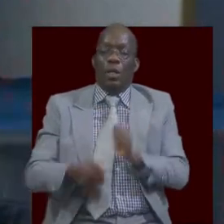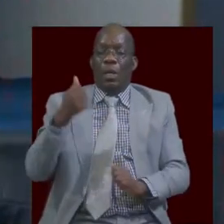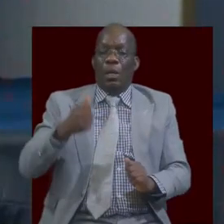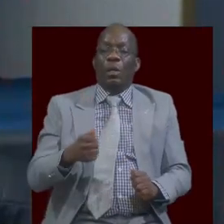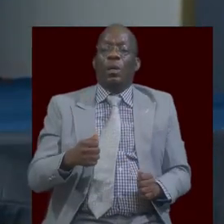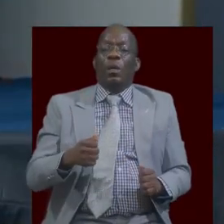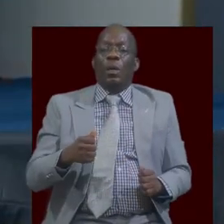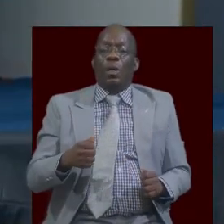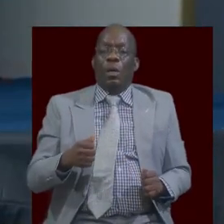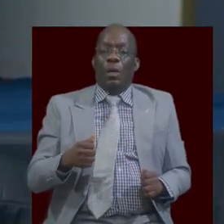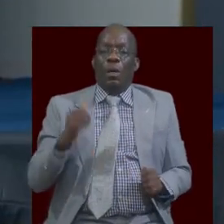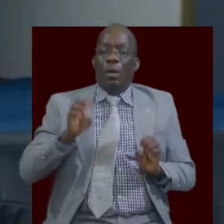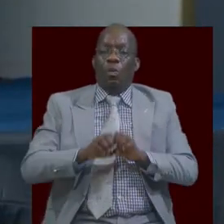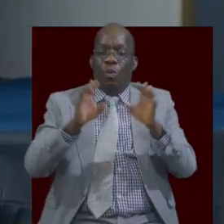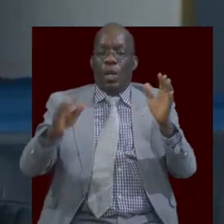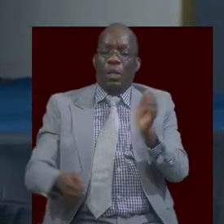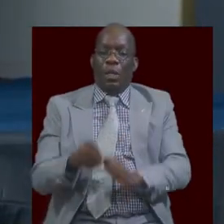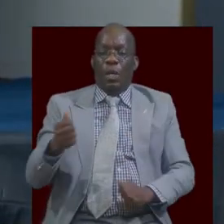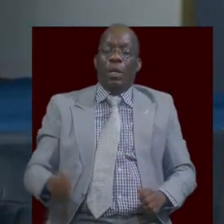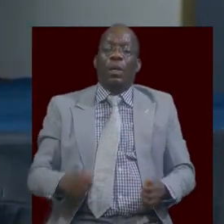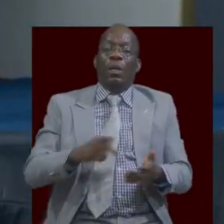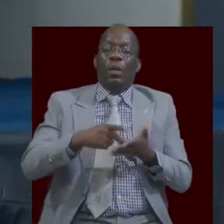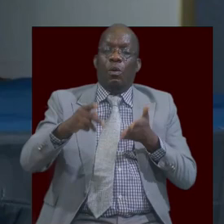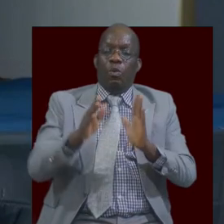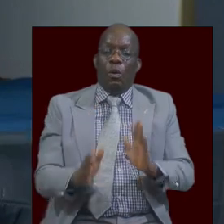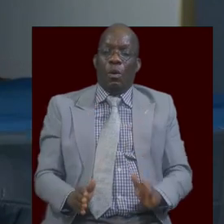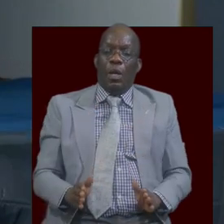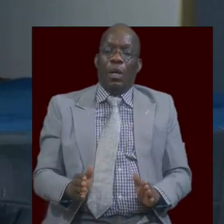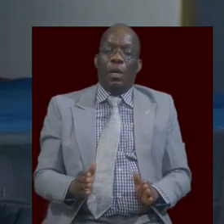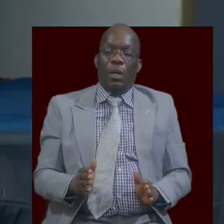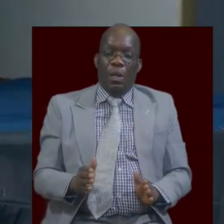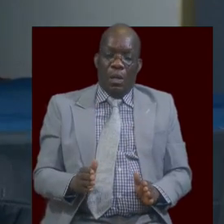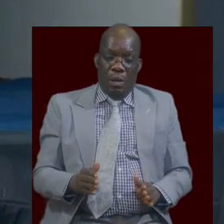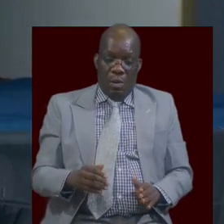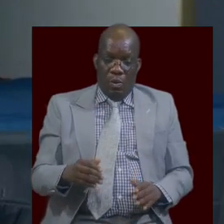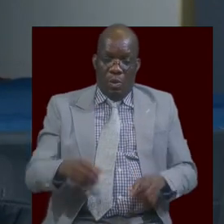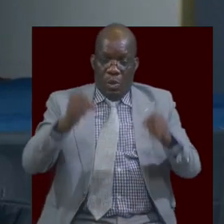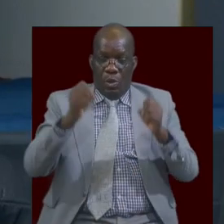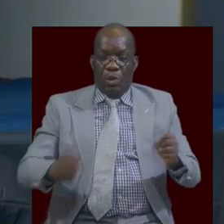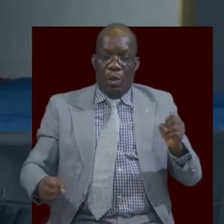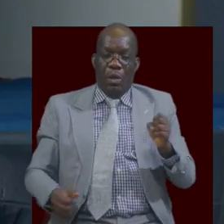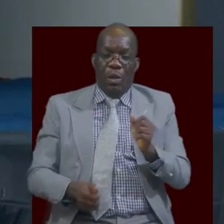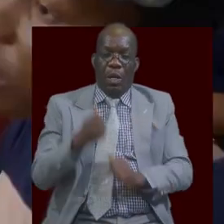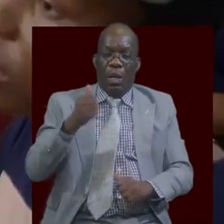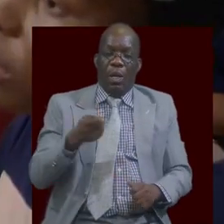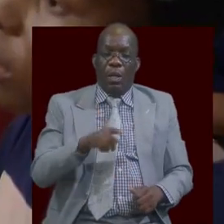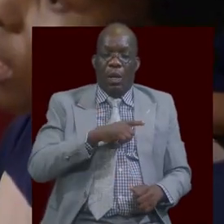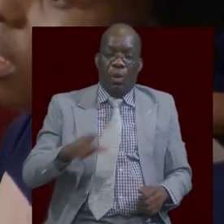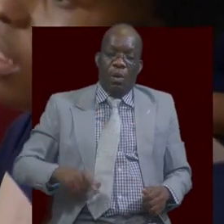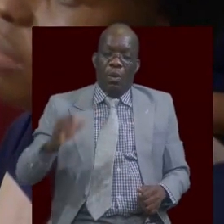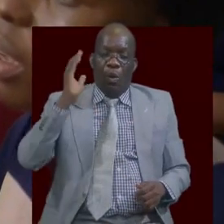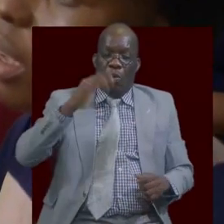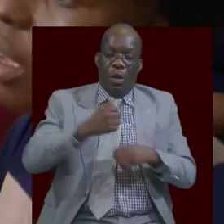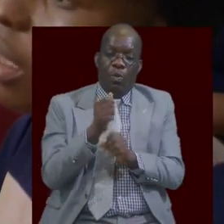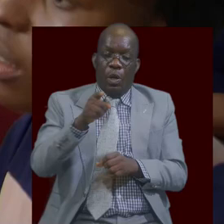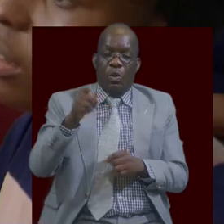purer, stronger, mightier. And the Lord will make you go farther than you